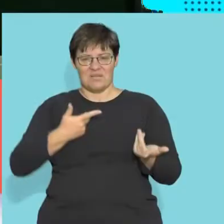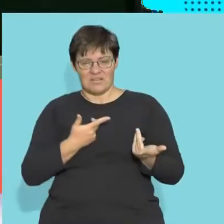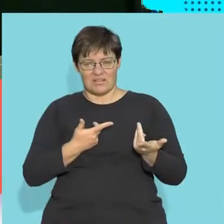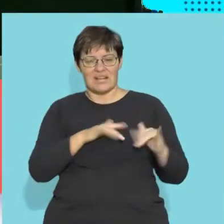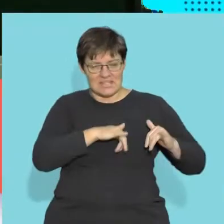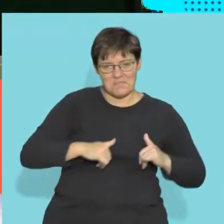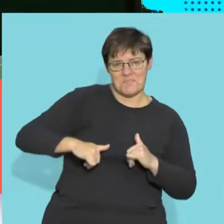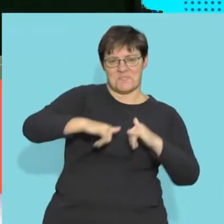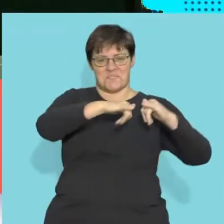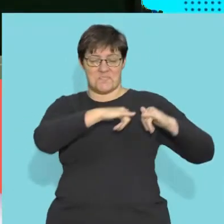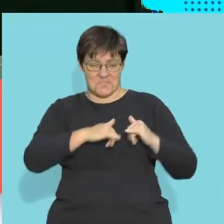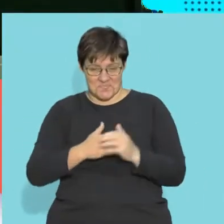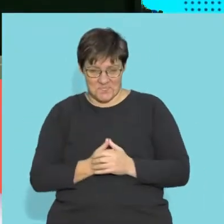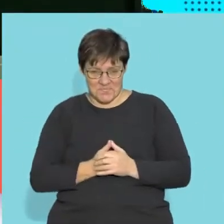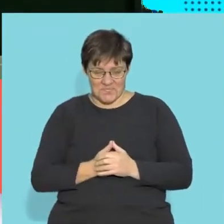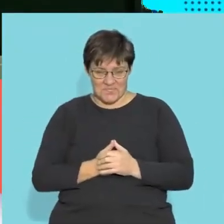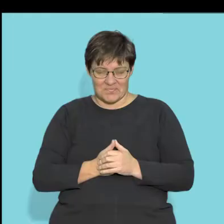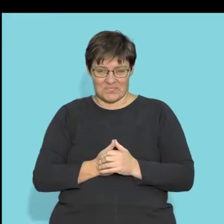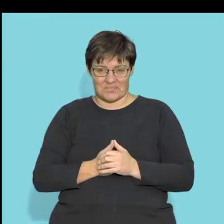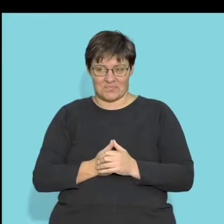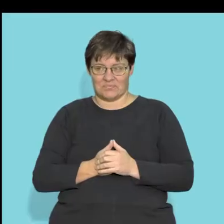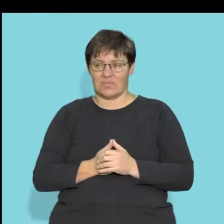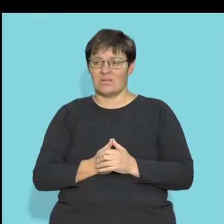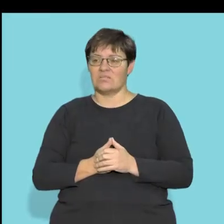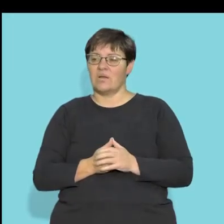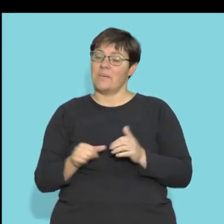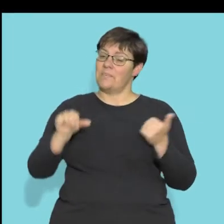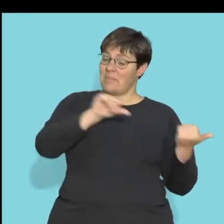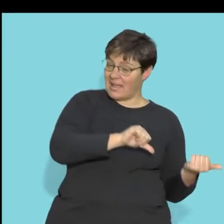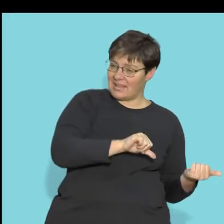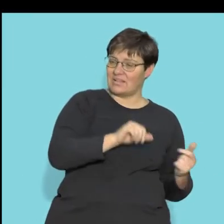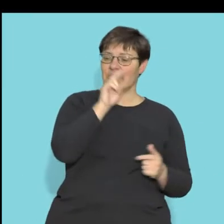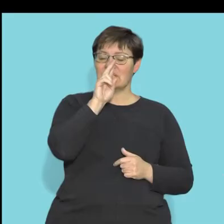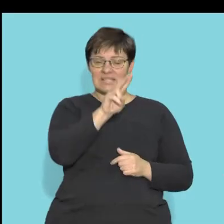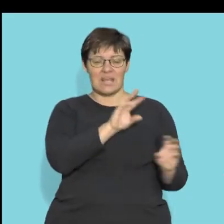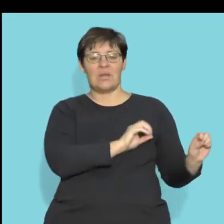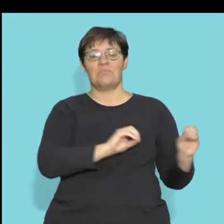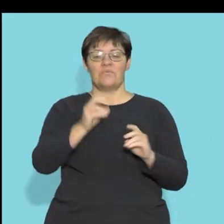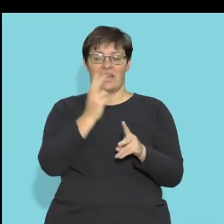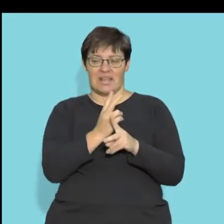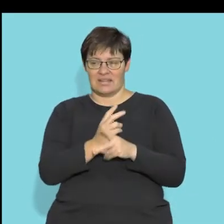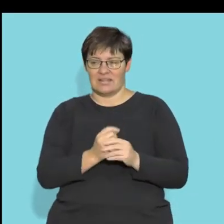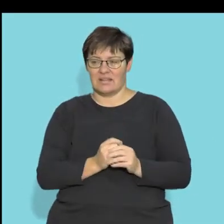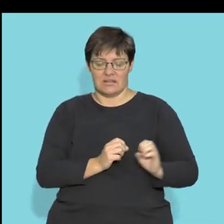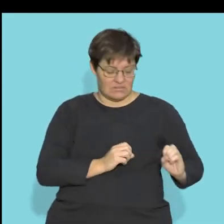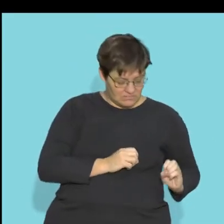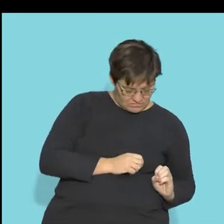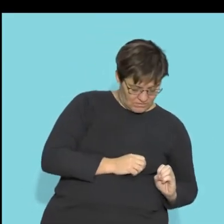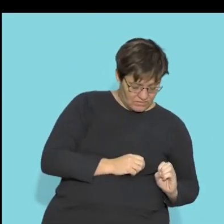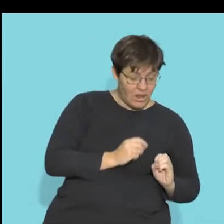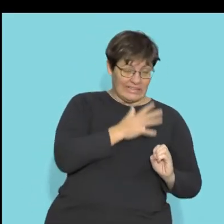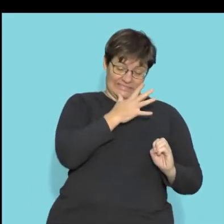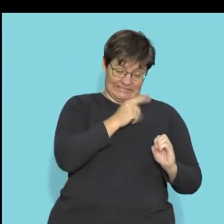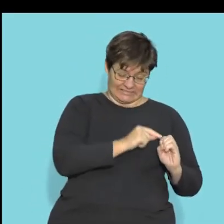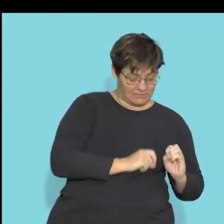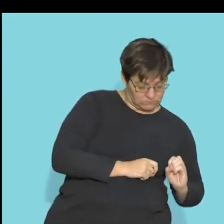dissolve equally around here. Okay, so I'm going to go back one slide so that you can see the movement again. Have a look at the bottom,